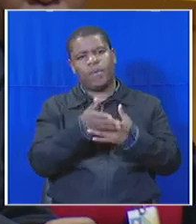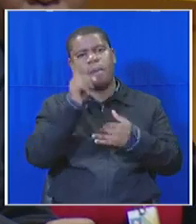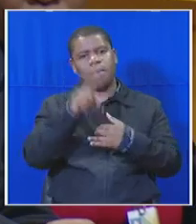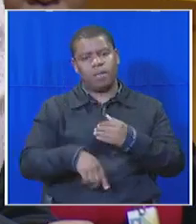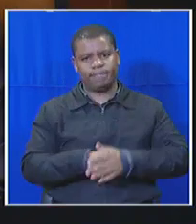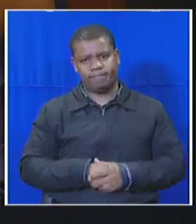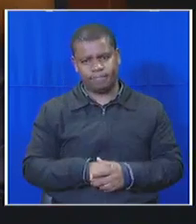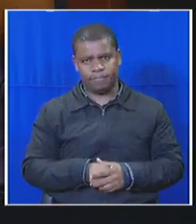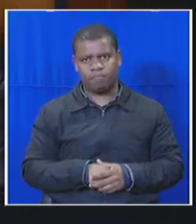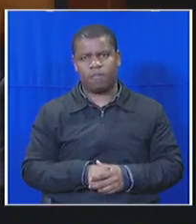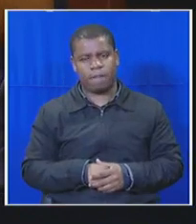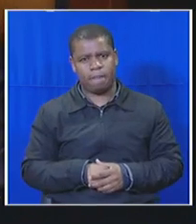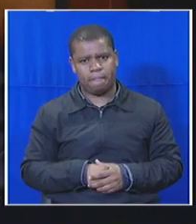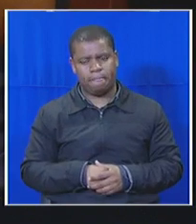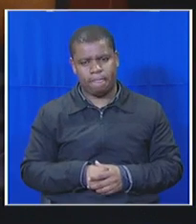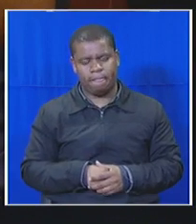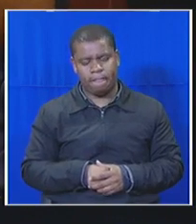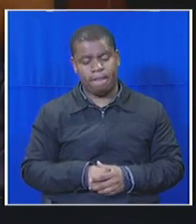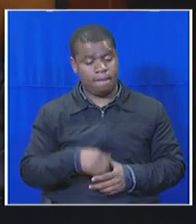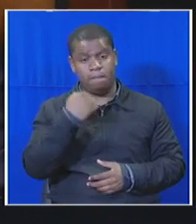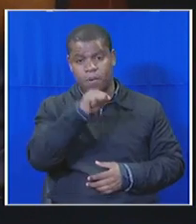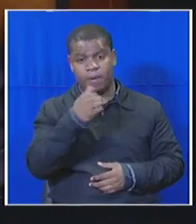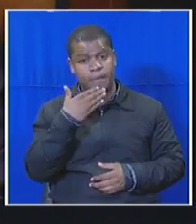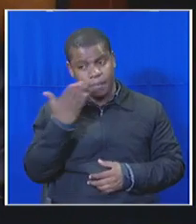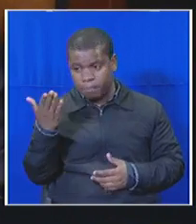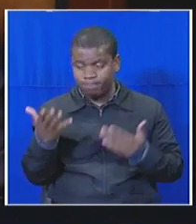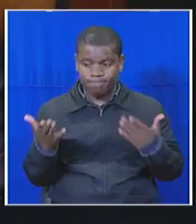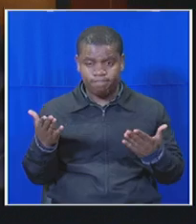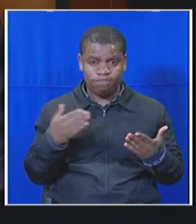move. If there are no objection, I put the motion.